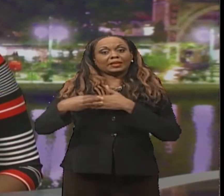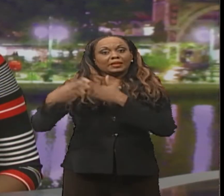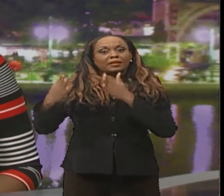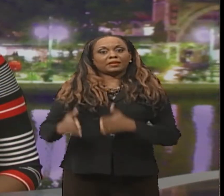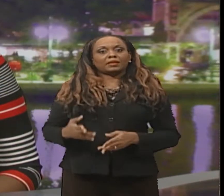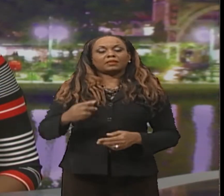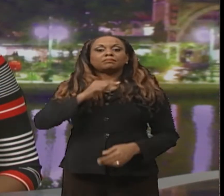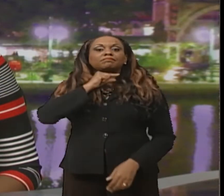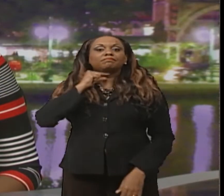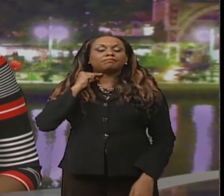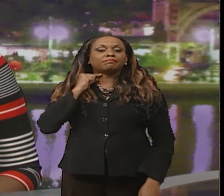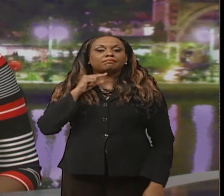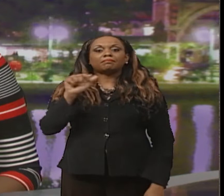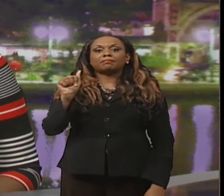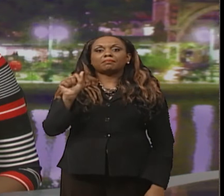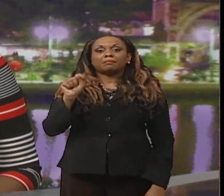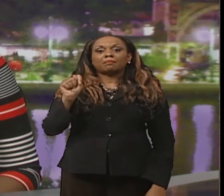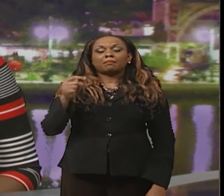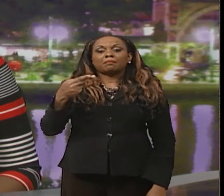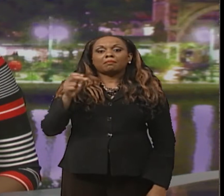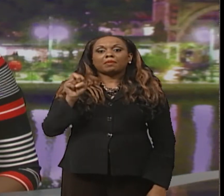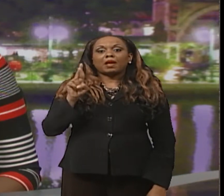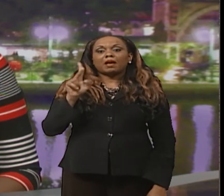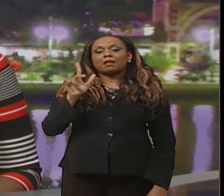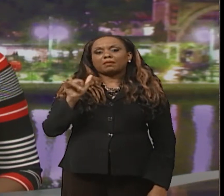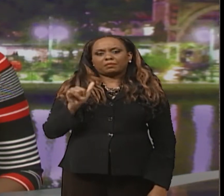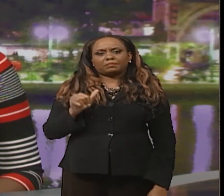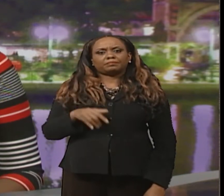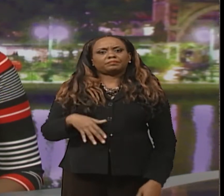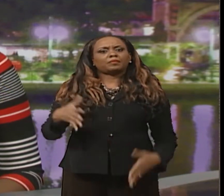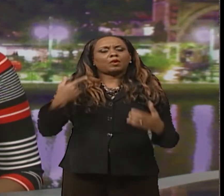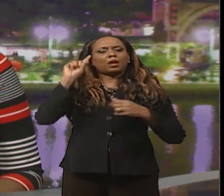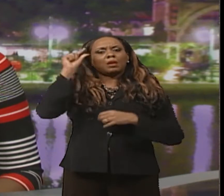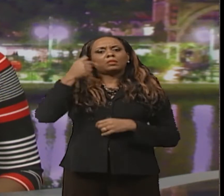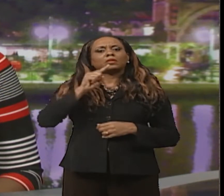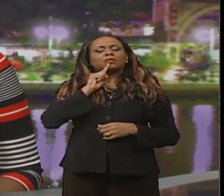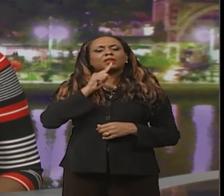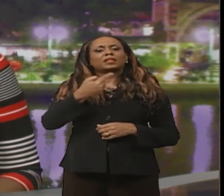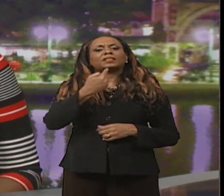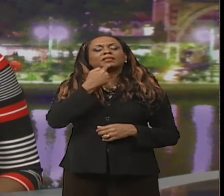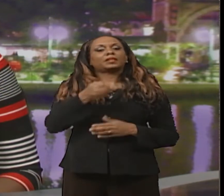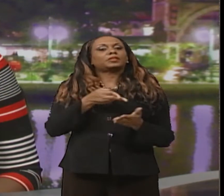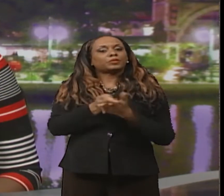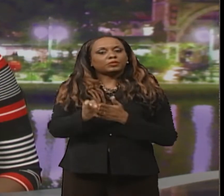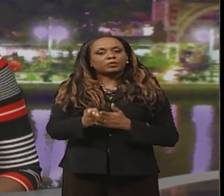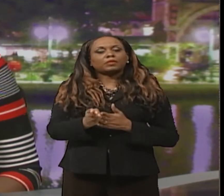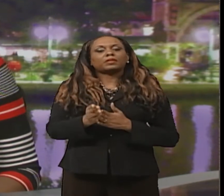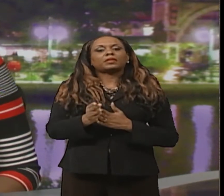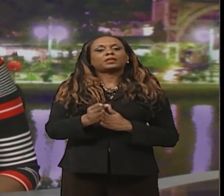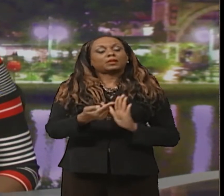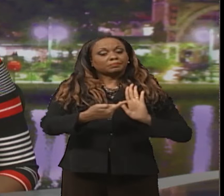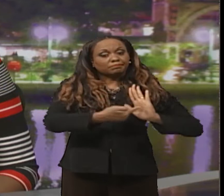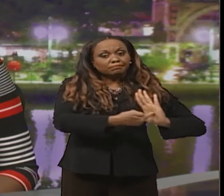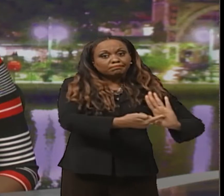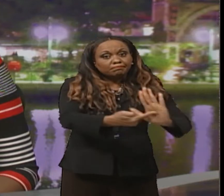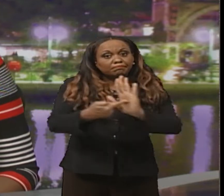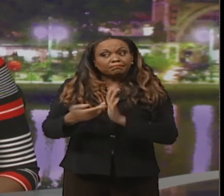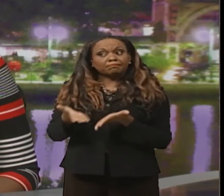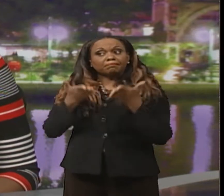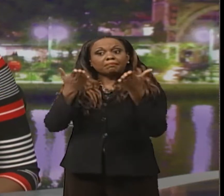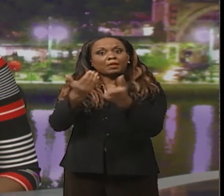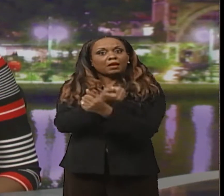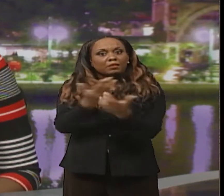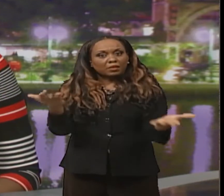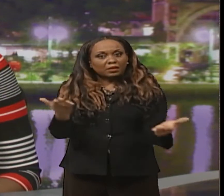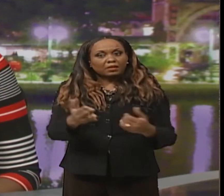Opposition leader Bishop Joseph Atherley wants government to paint a true picture of how badly the solutions it has planned for economic